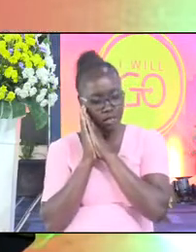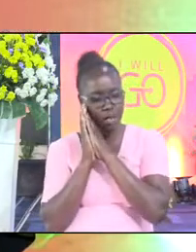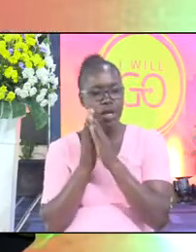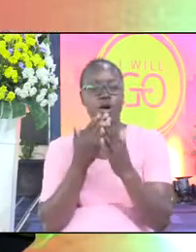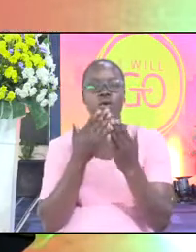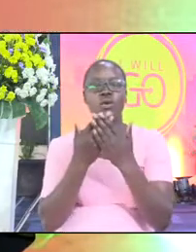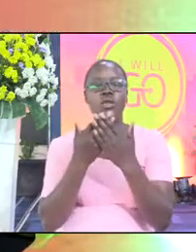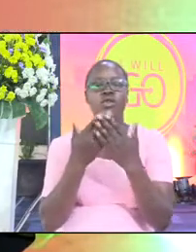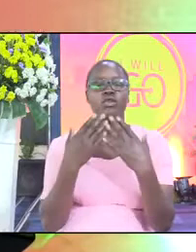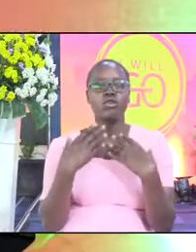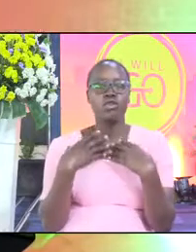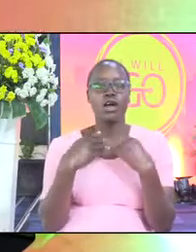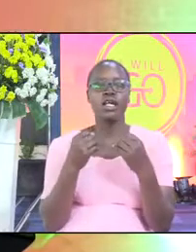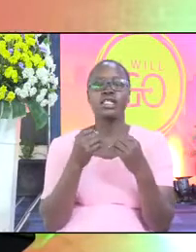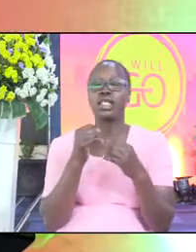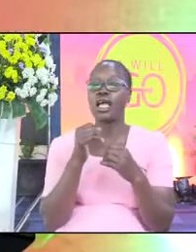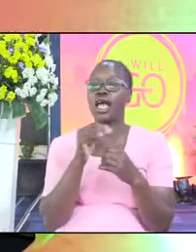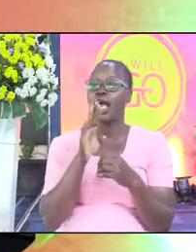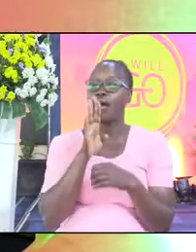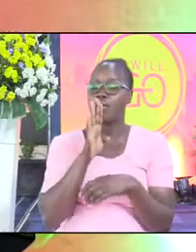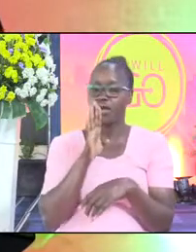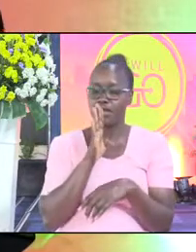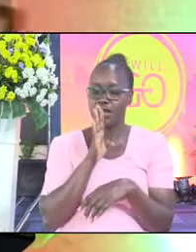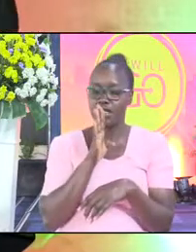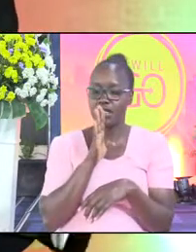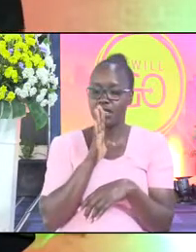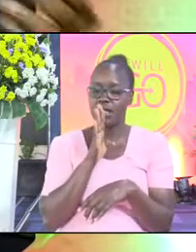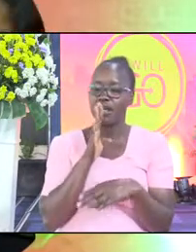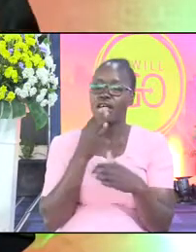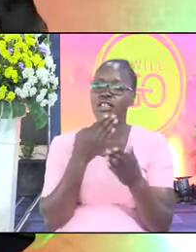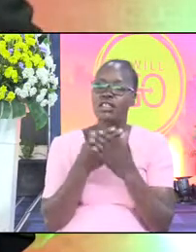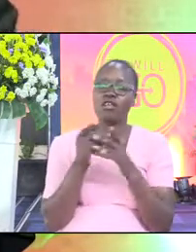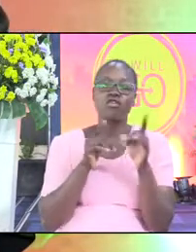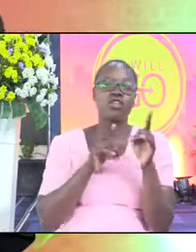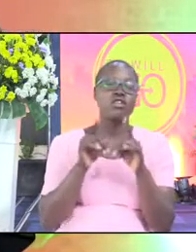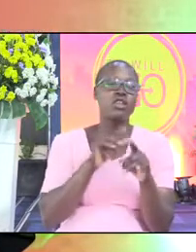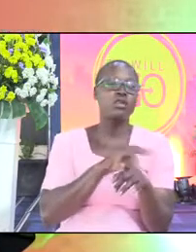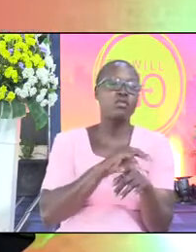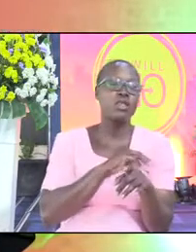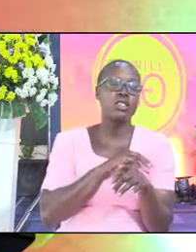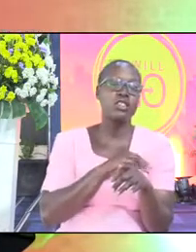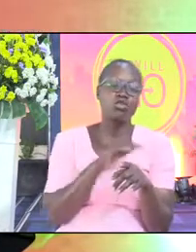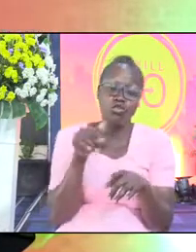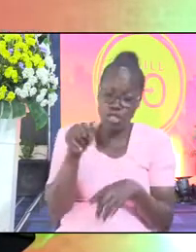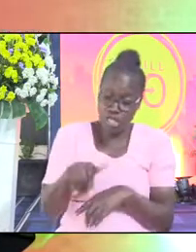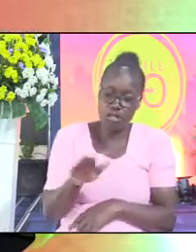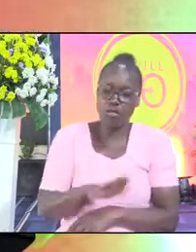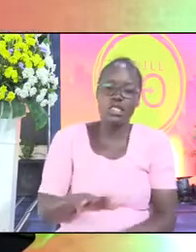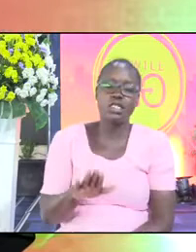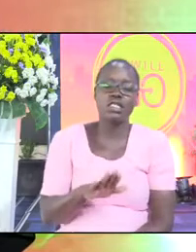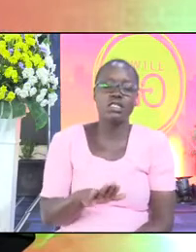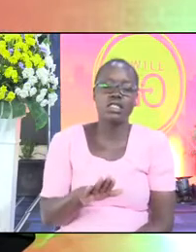Thank you for a healthy breakfast. Thank you for traveling mercies to this place.